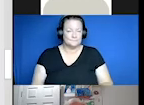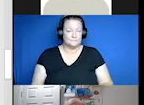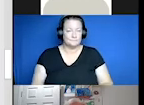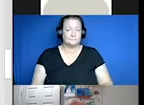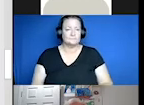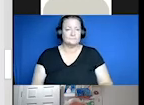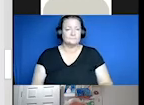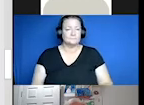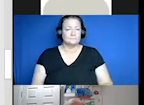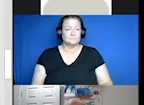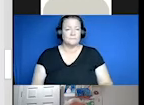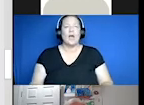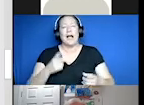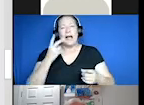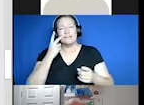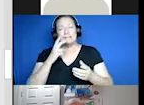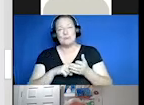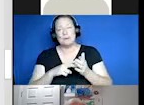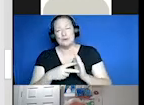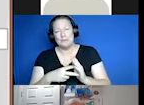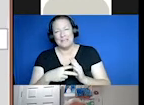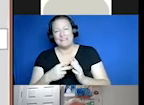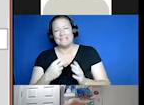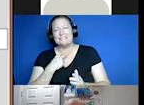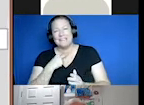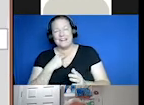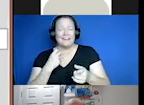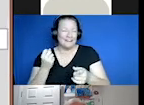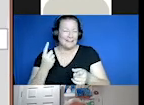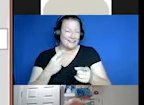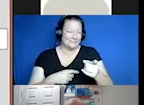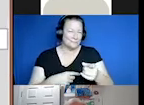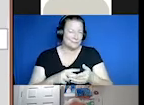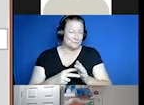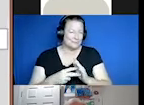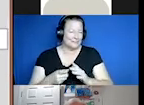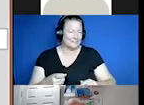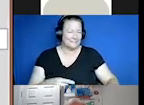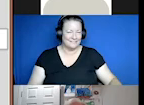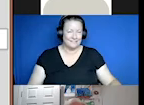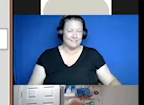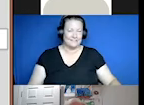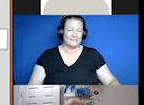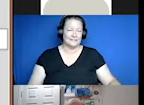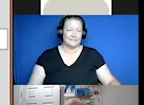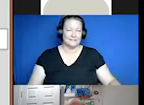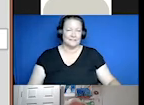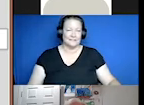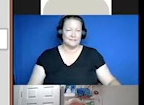Nope. Oh, I see what you mean about this being stuck under here. Give me just a second.